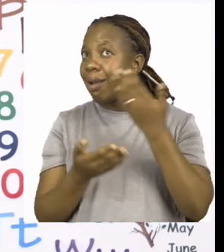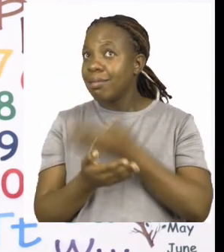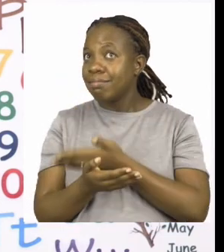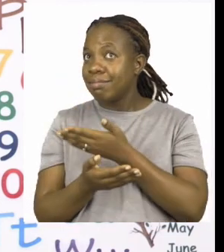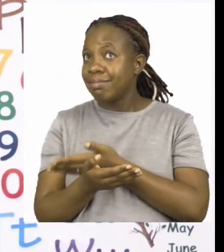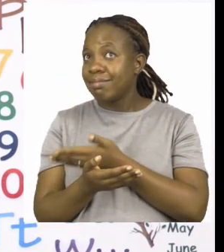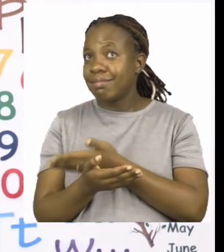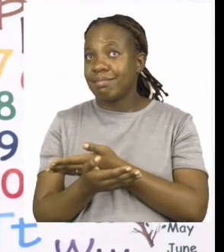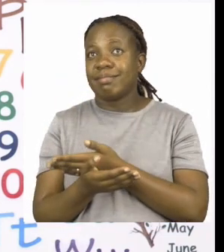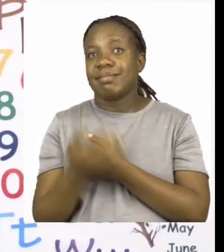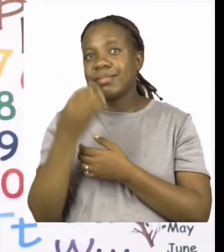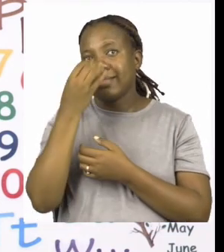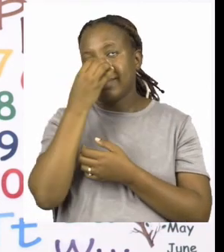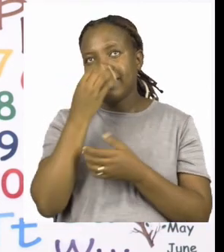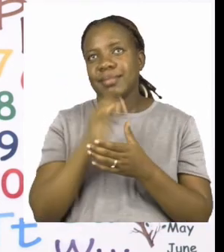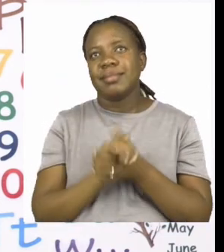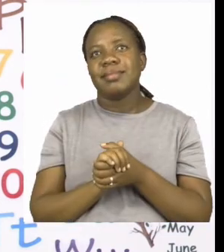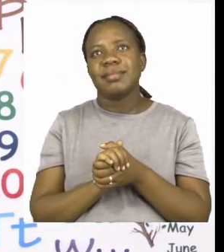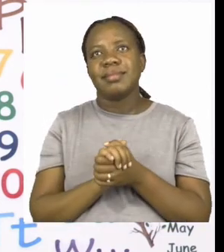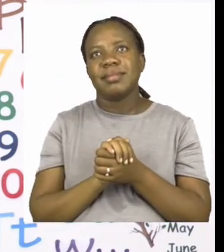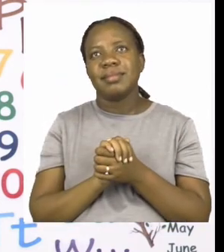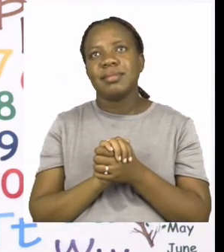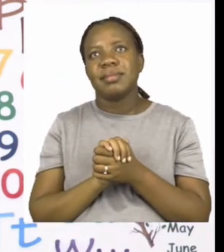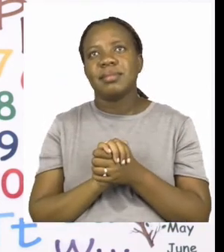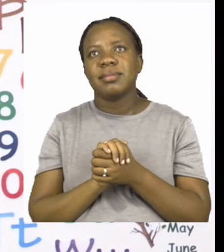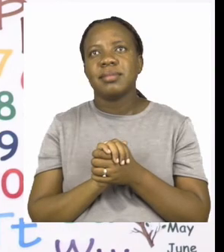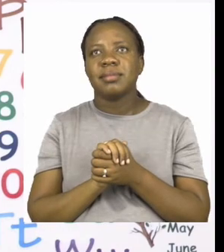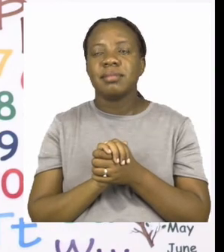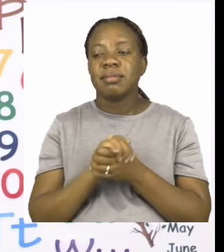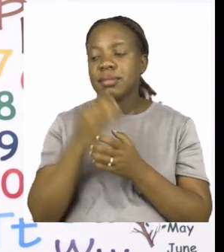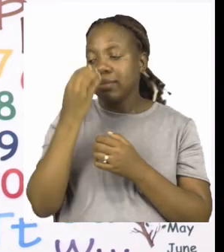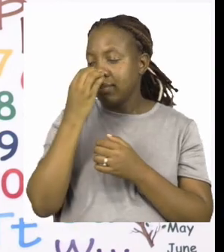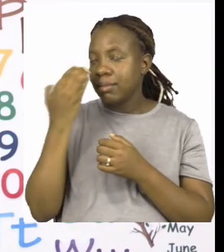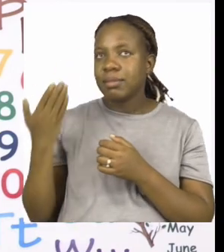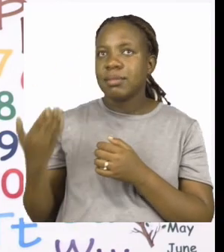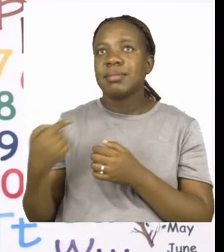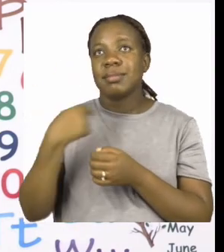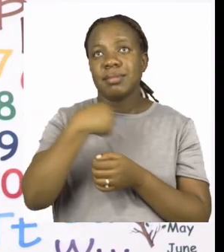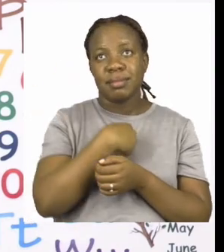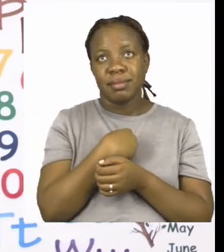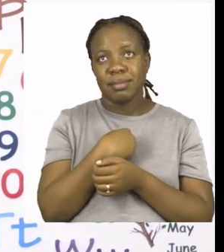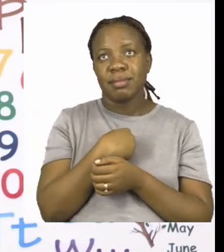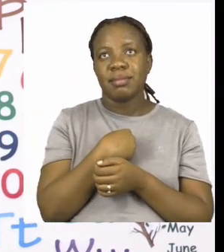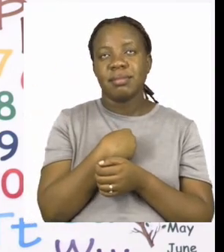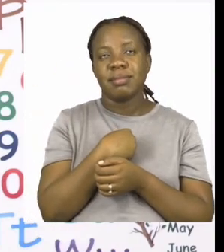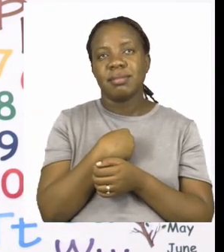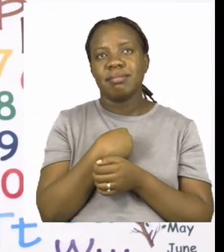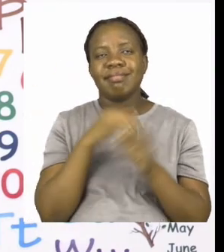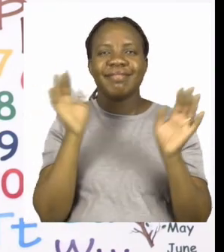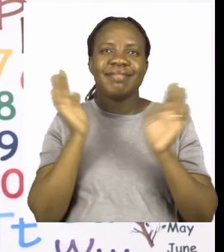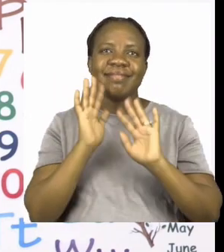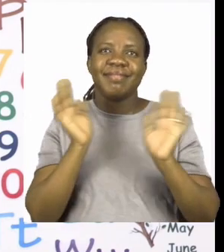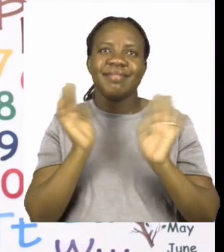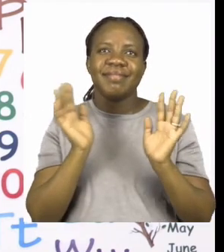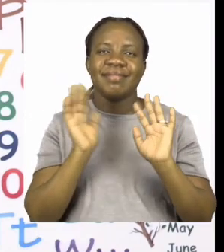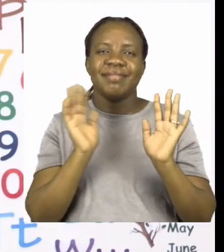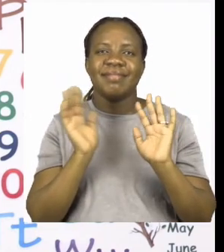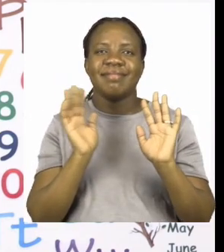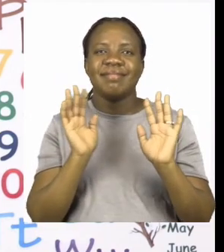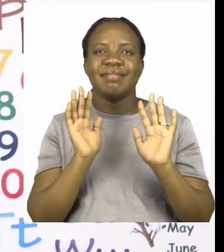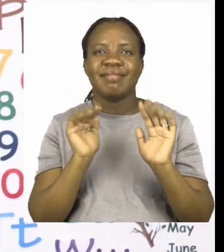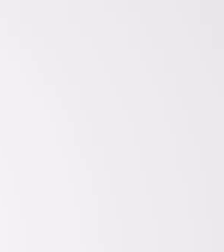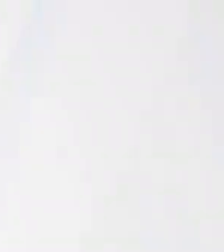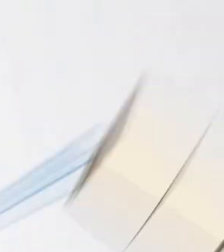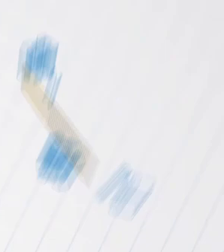you are! Well, from Zoshi and I, we say